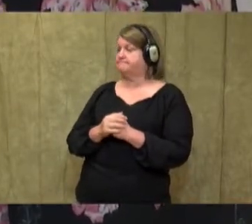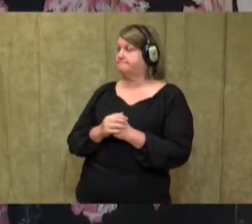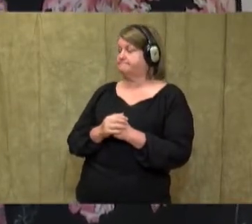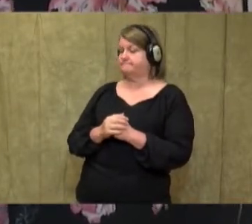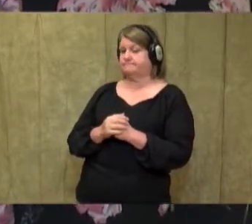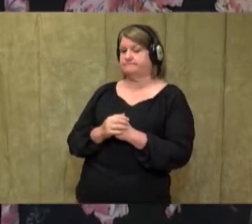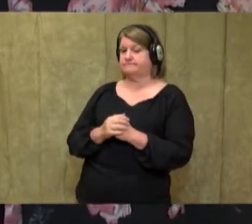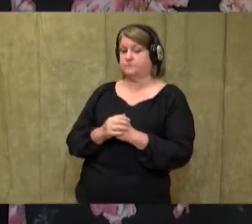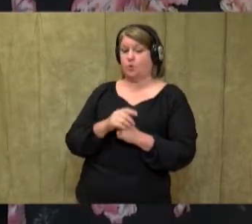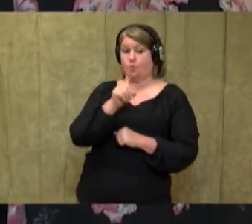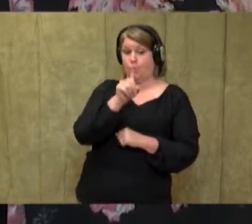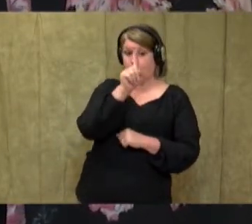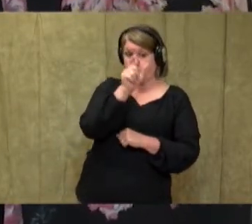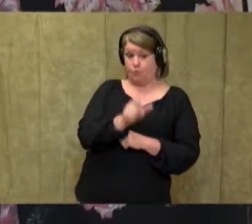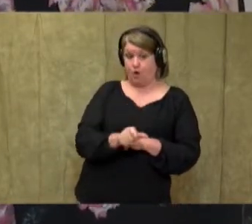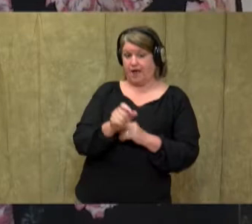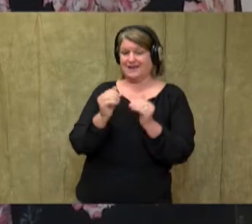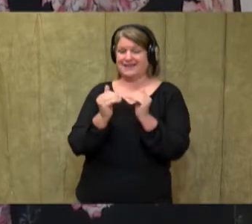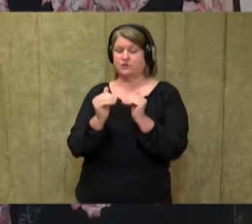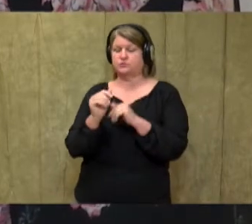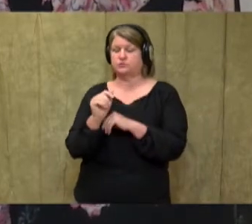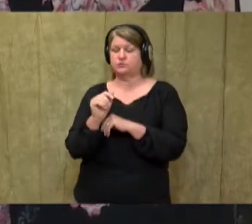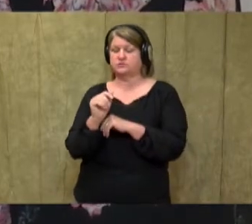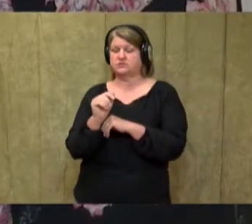Our rod equals 10 and a cube